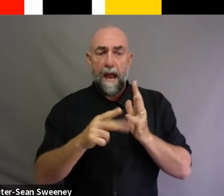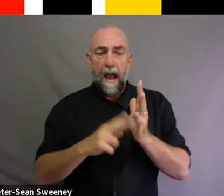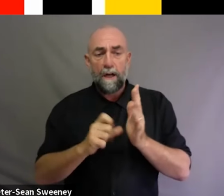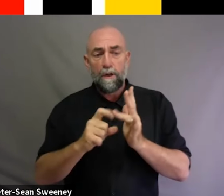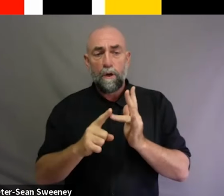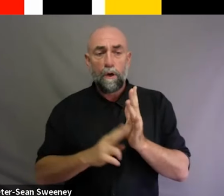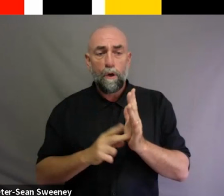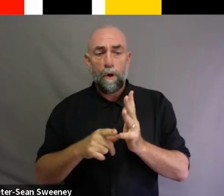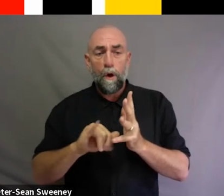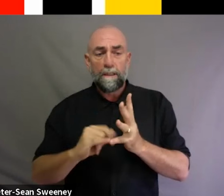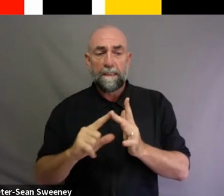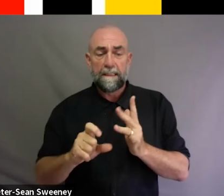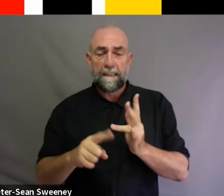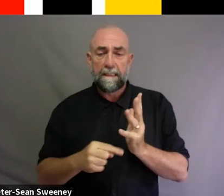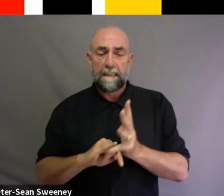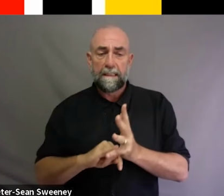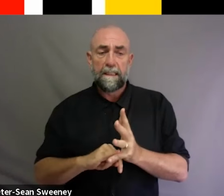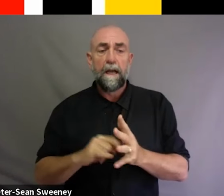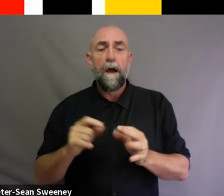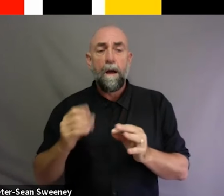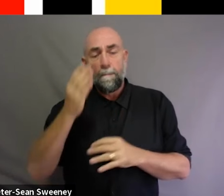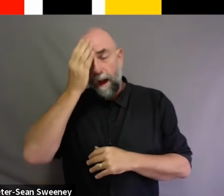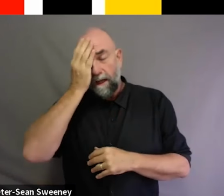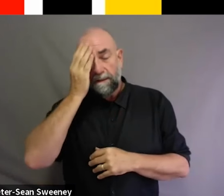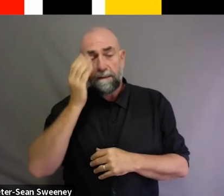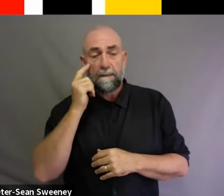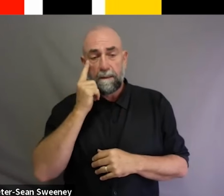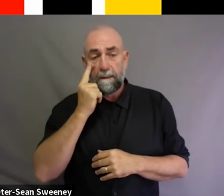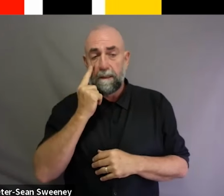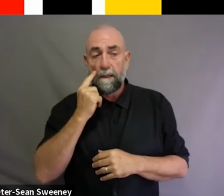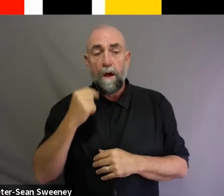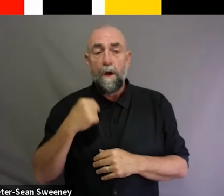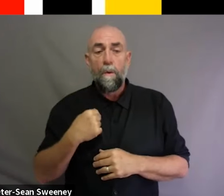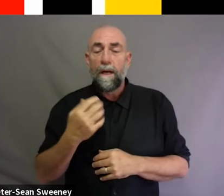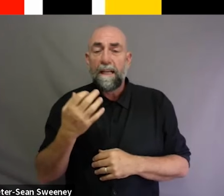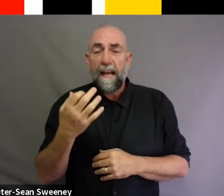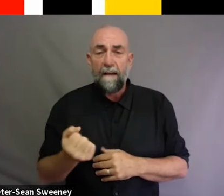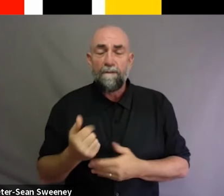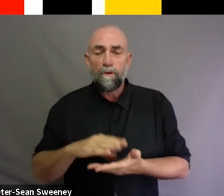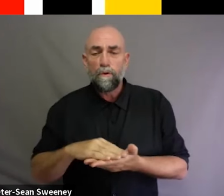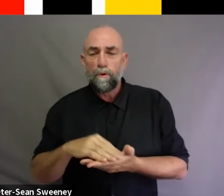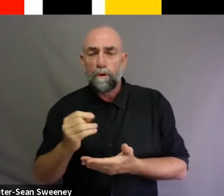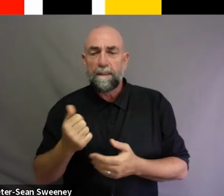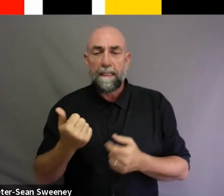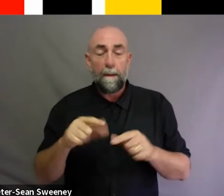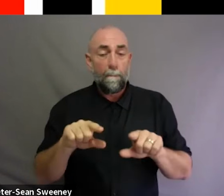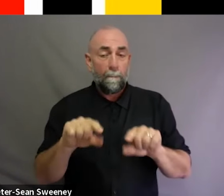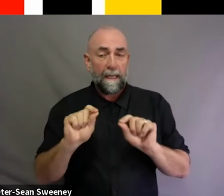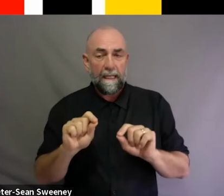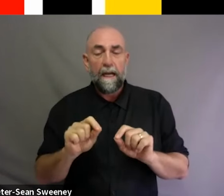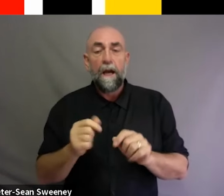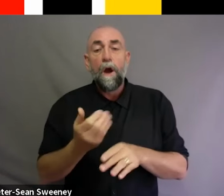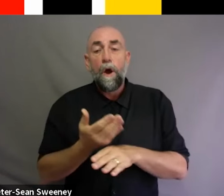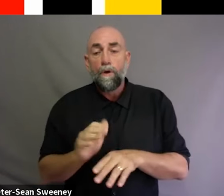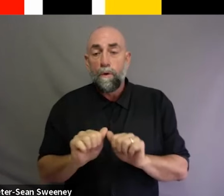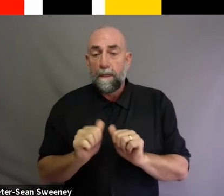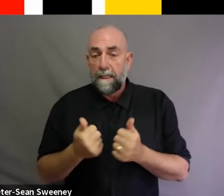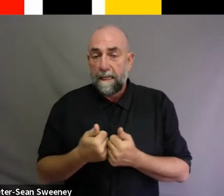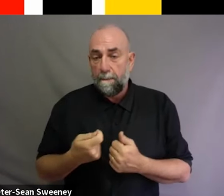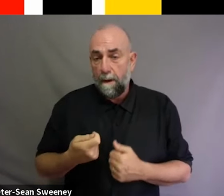gave the students a little exercise where they had to select a team. The students had to choose and rank a new team member, and they were given